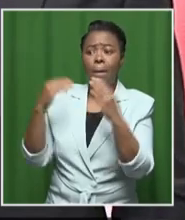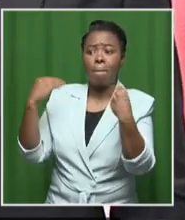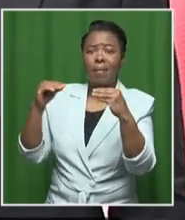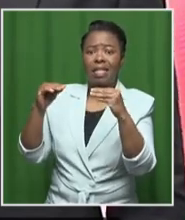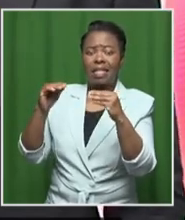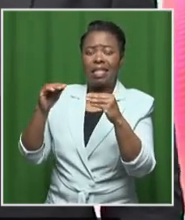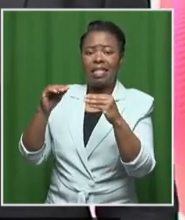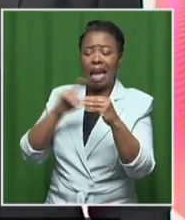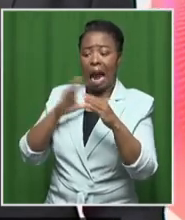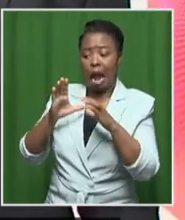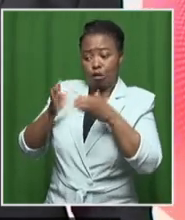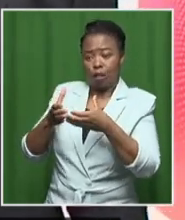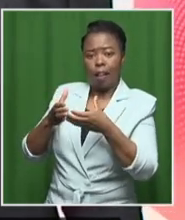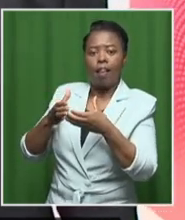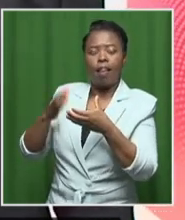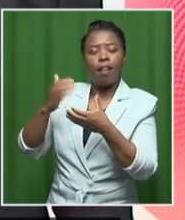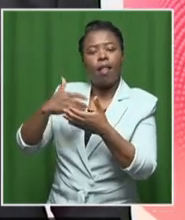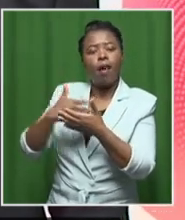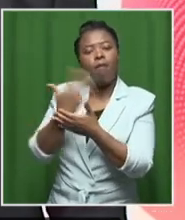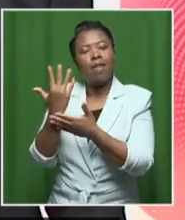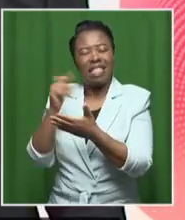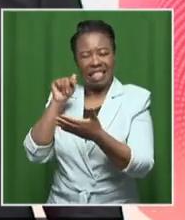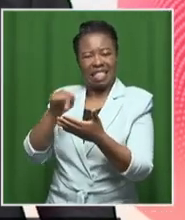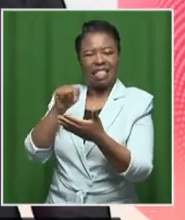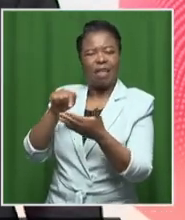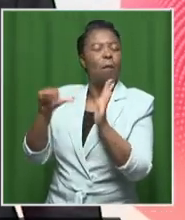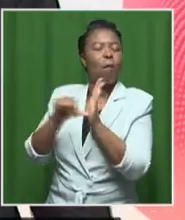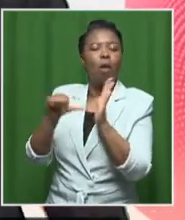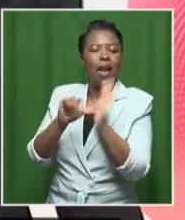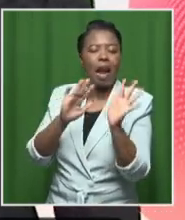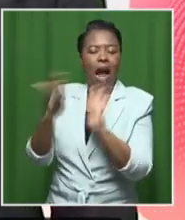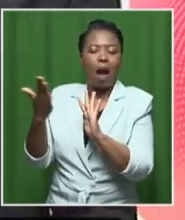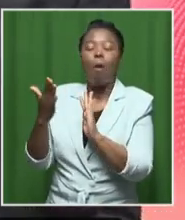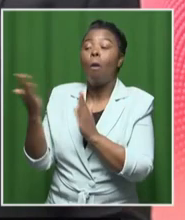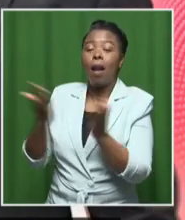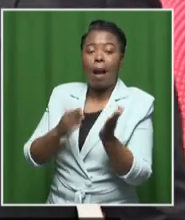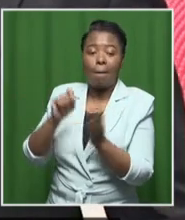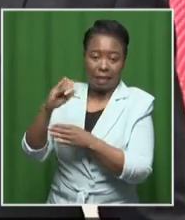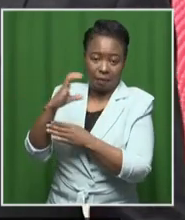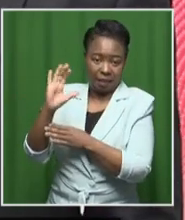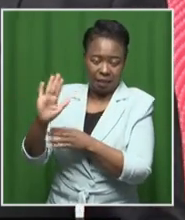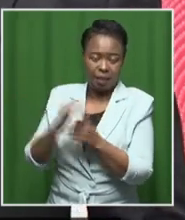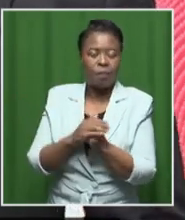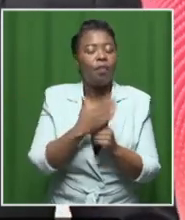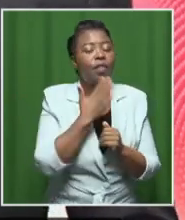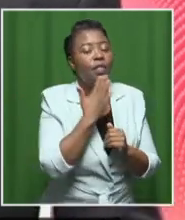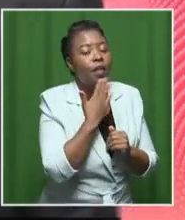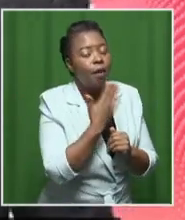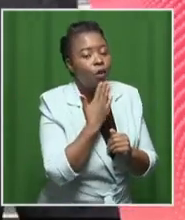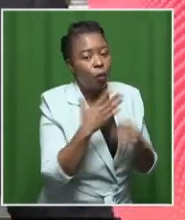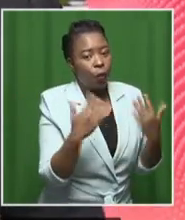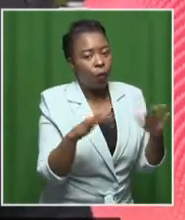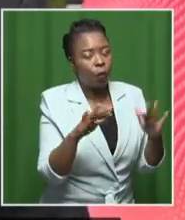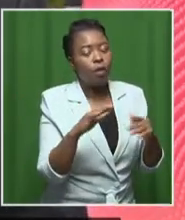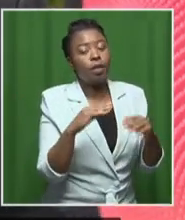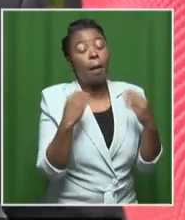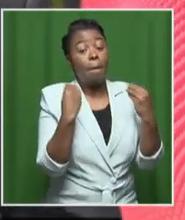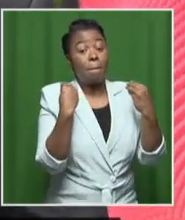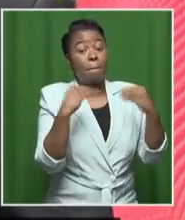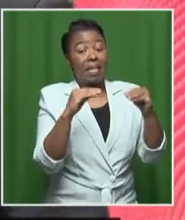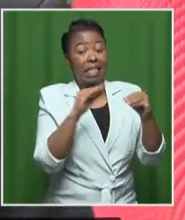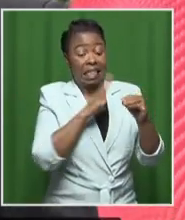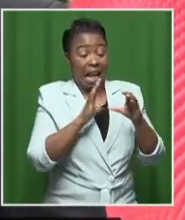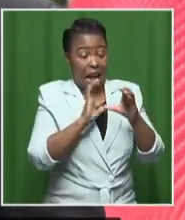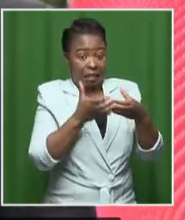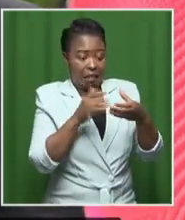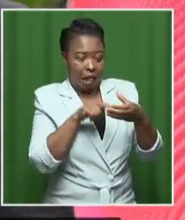Council in the lead up to the main event. Welcome to the SABC. Thank you very much, Katlego. Basically, the BRICS Business Council,